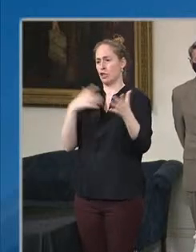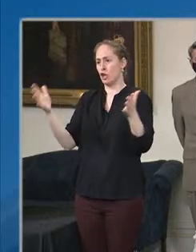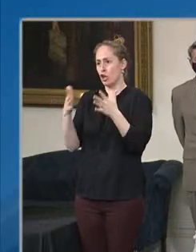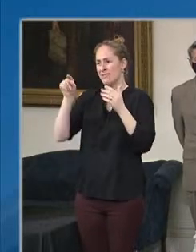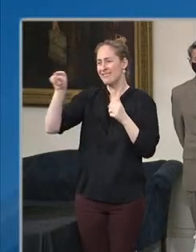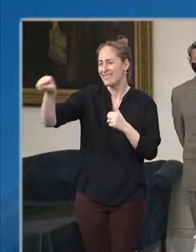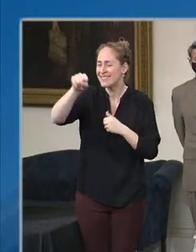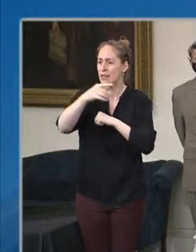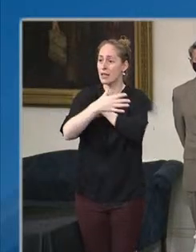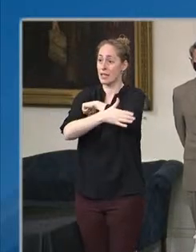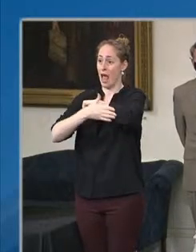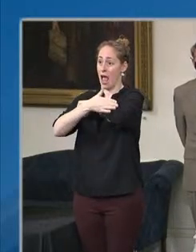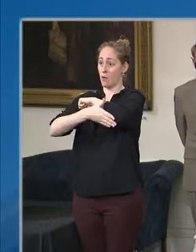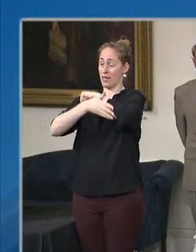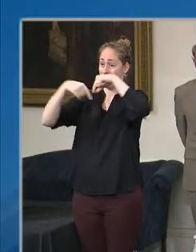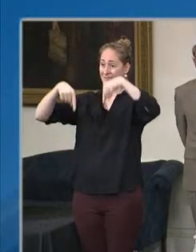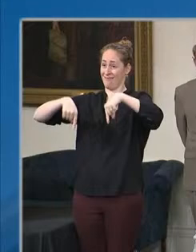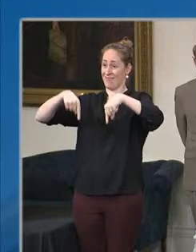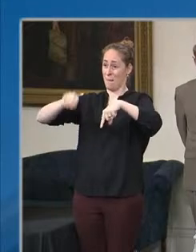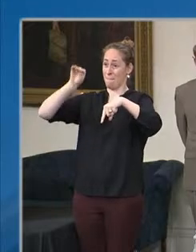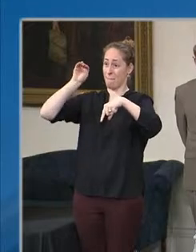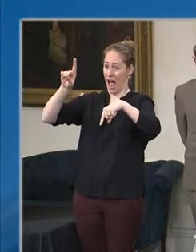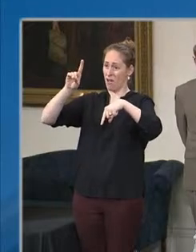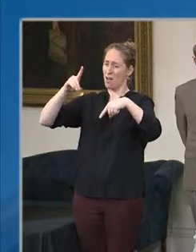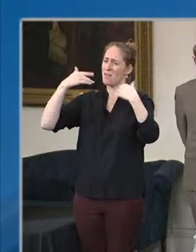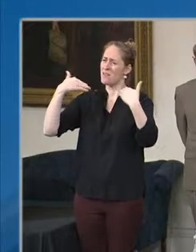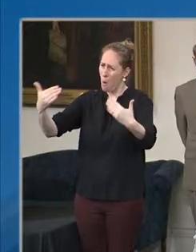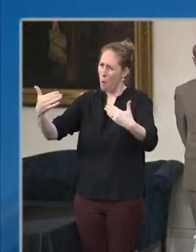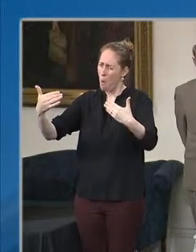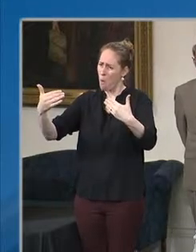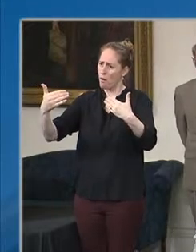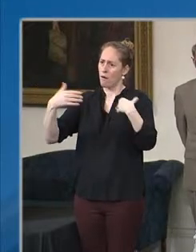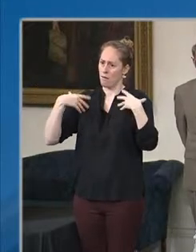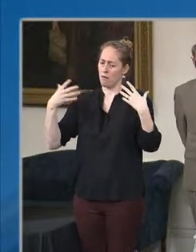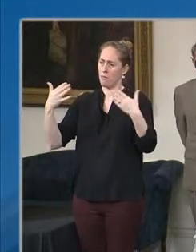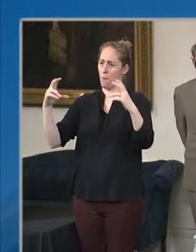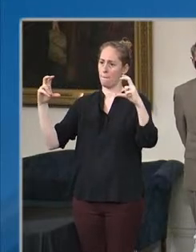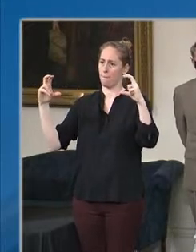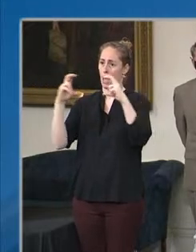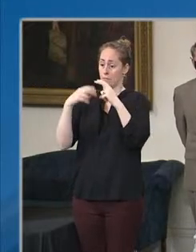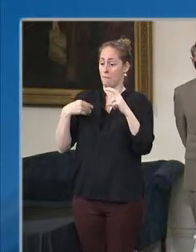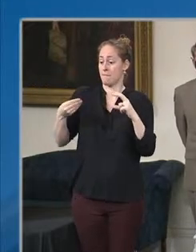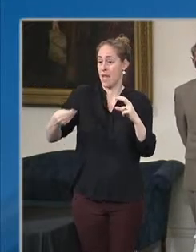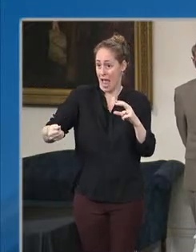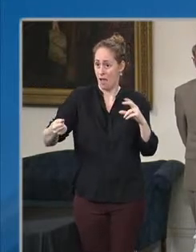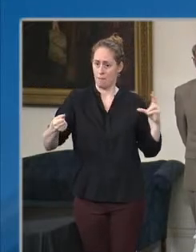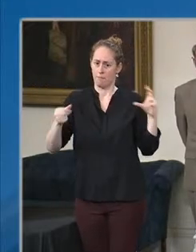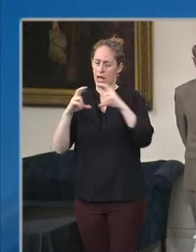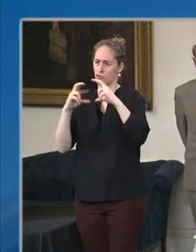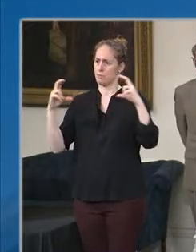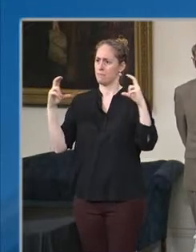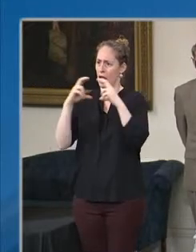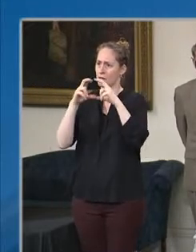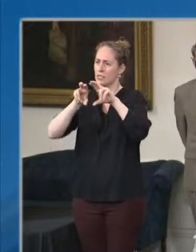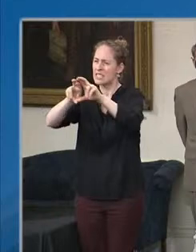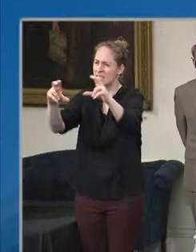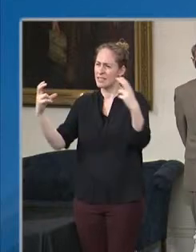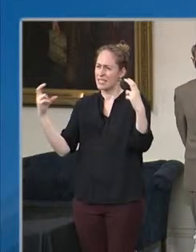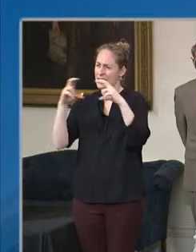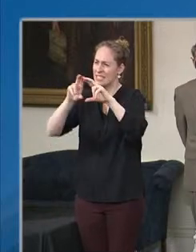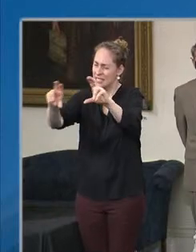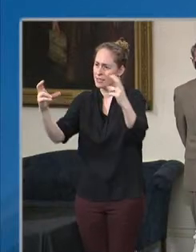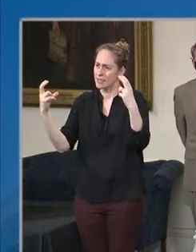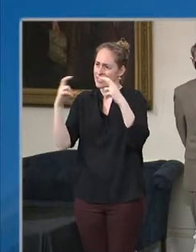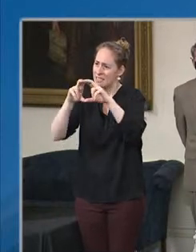have provided at the state level. And again, we are encouraging them to push out every single penny of their remaining CARES